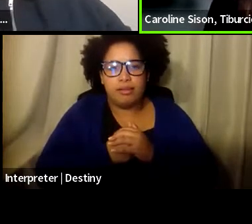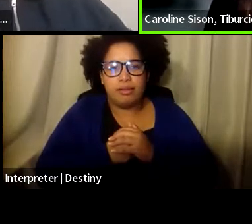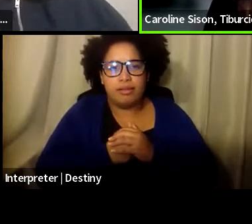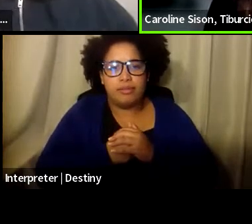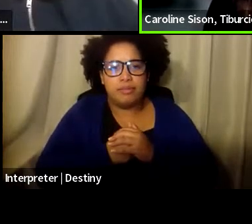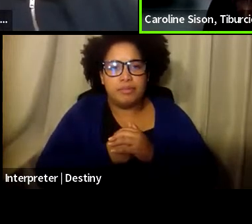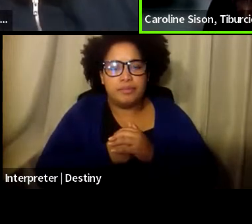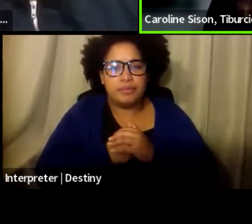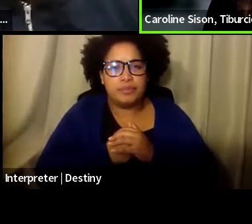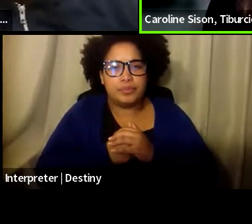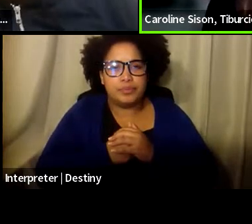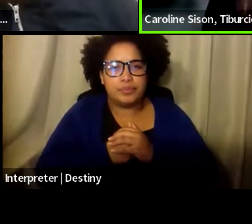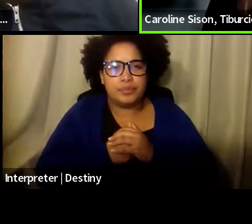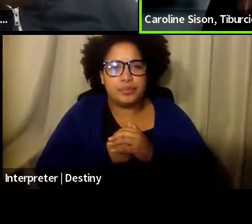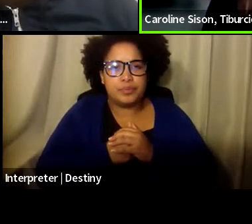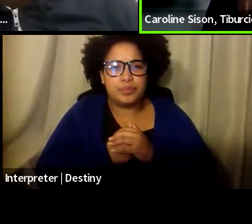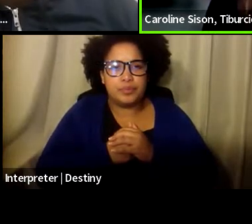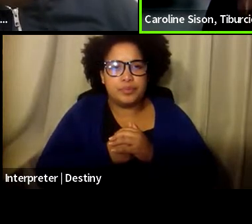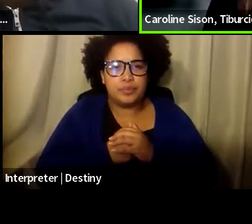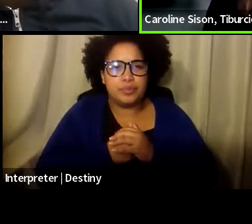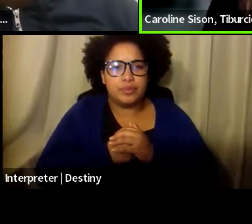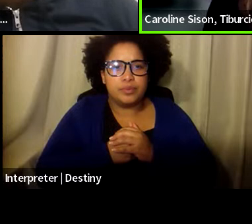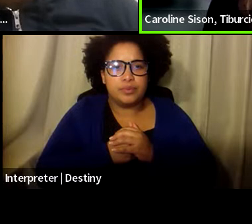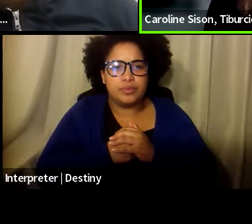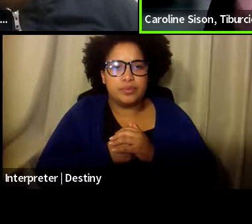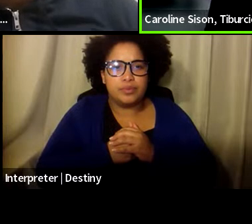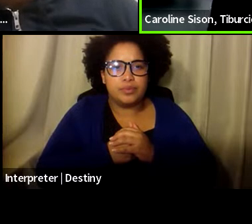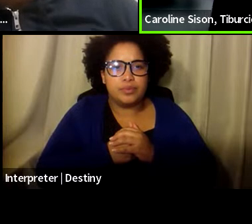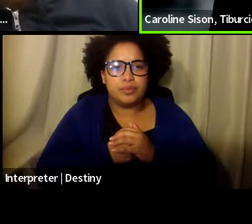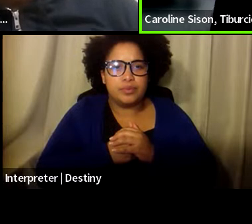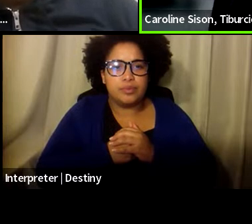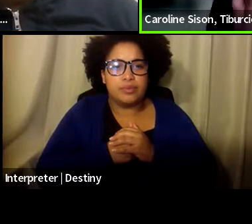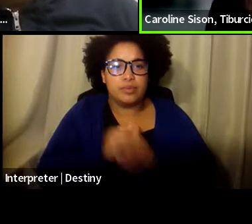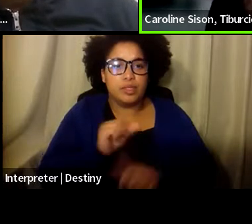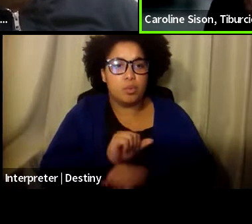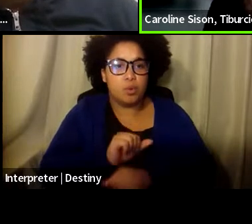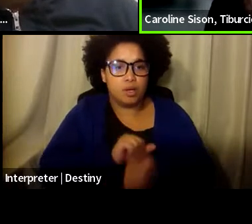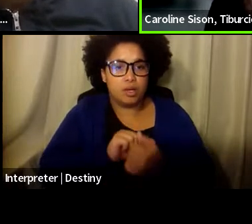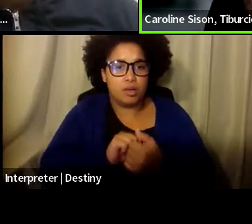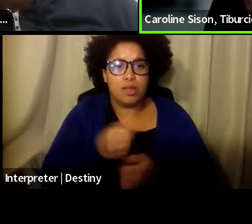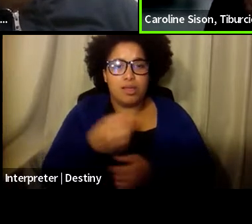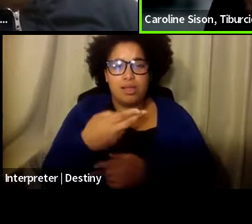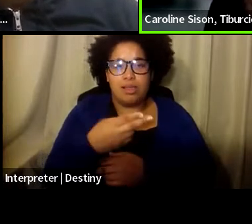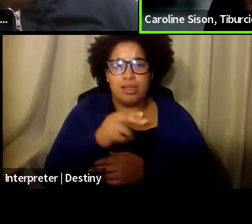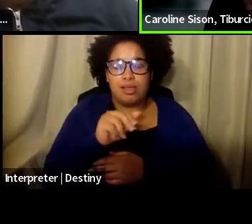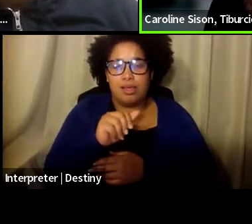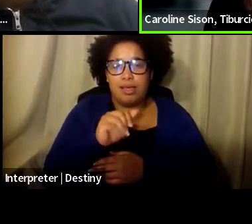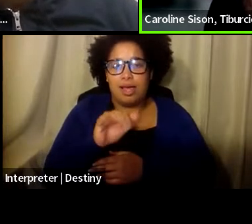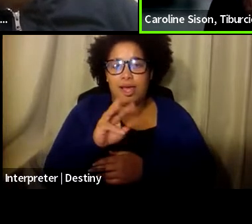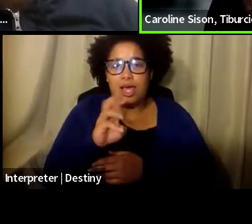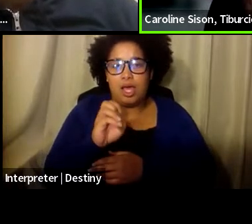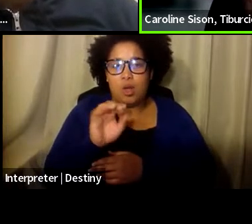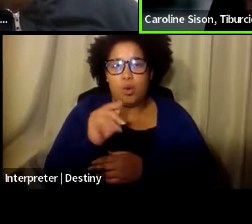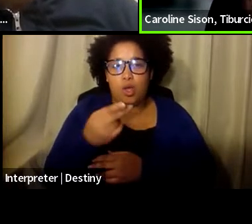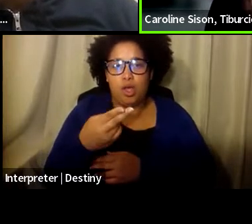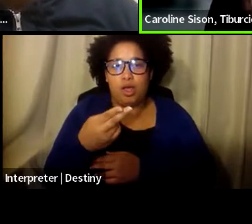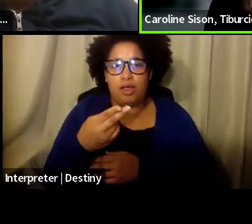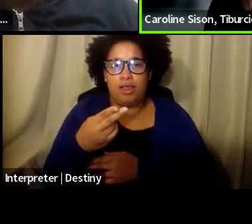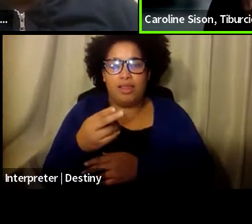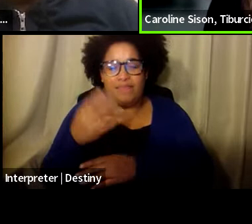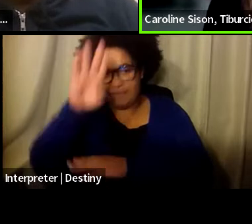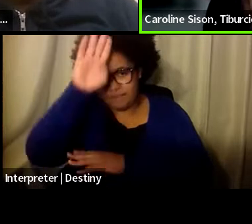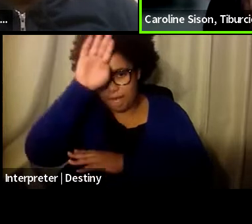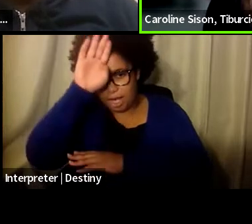engaged in during this time is working with the Hayward Fire Department to provide vaccinations to